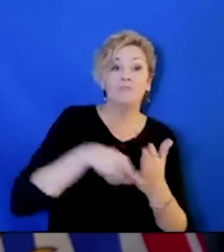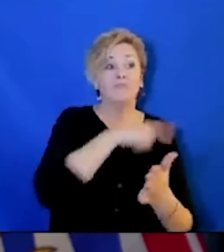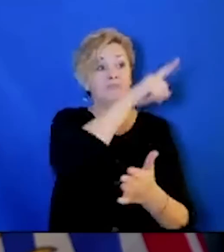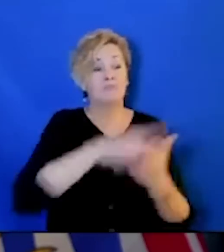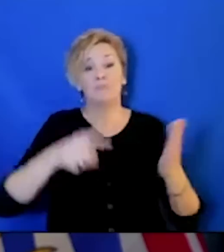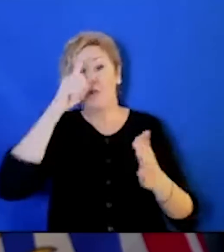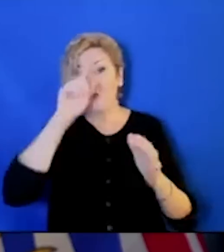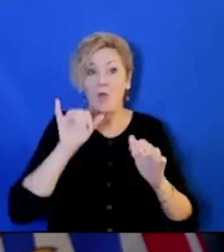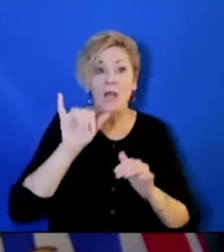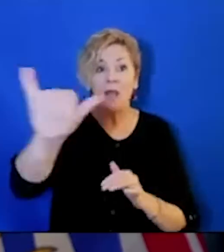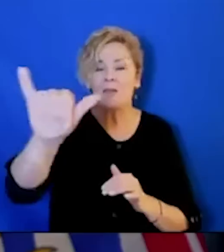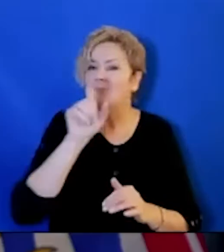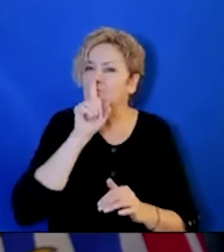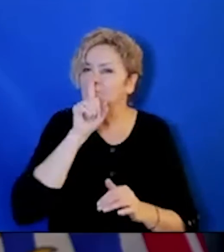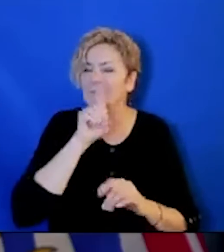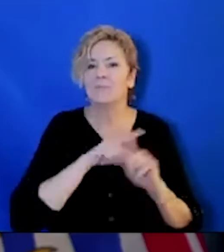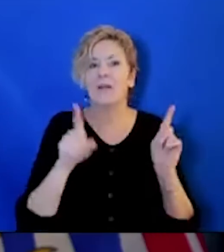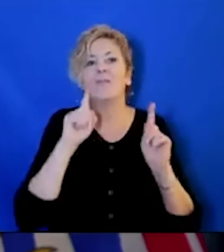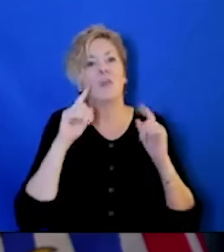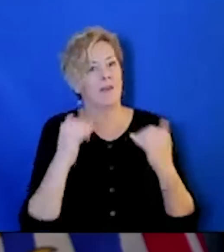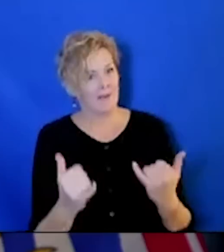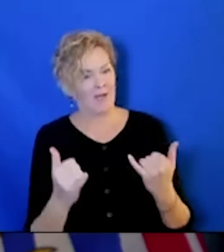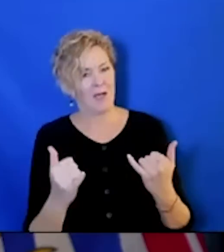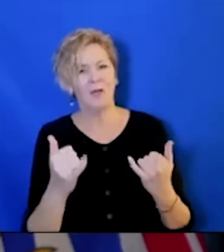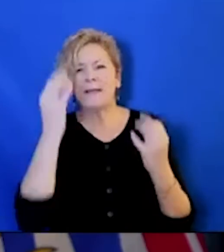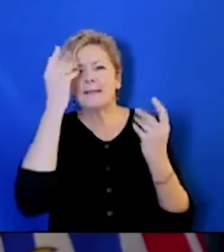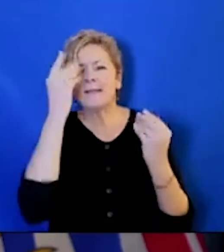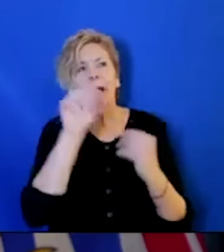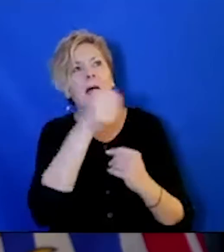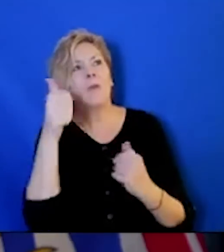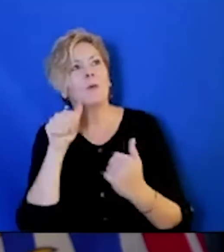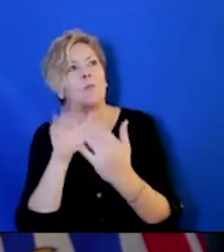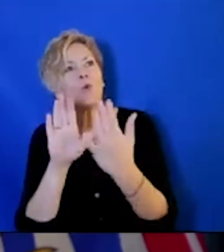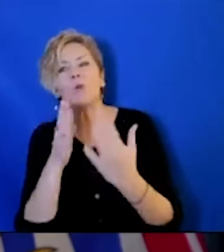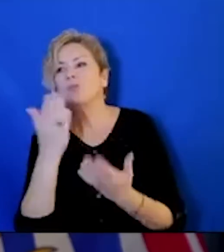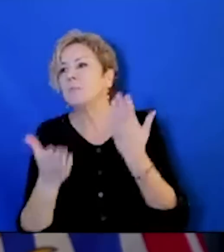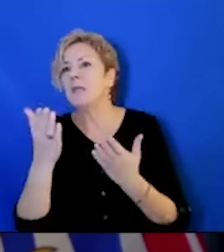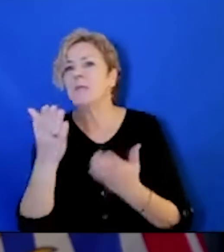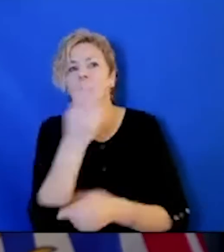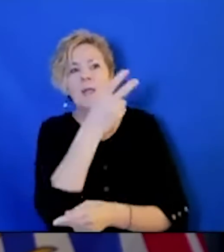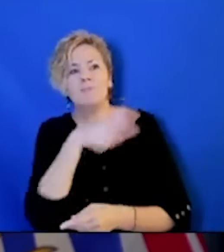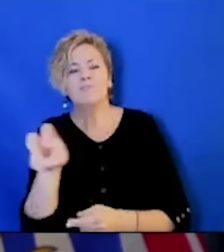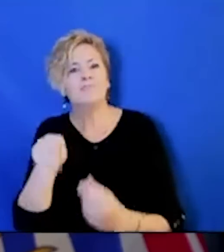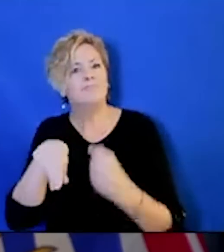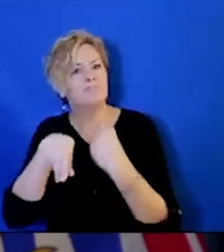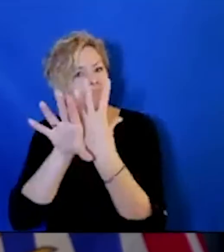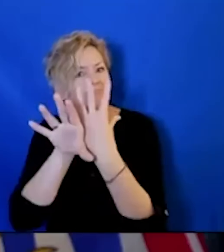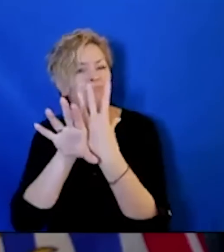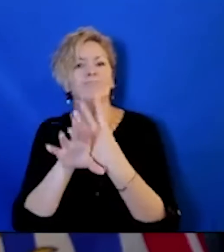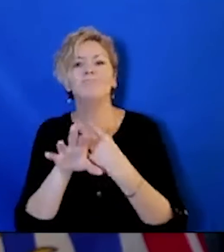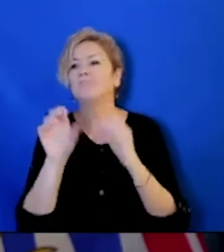now. We also ask every business across the province, not just in the Fraser and Vancouver coastal